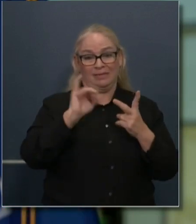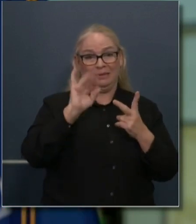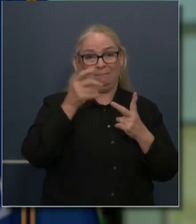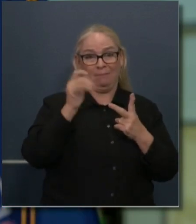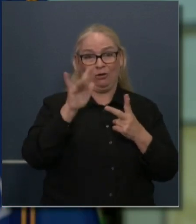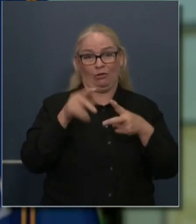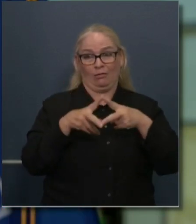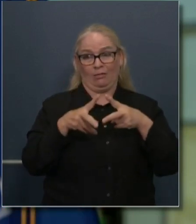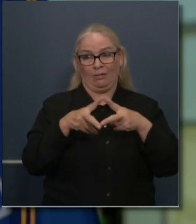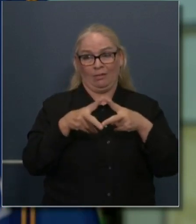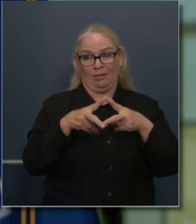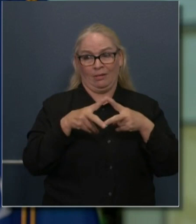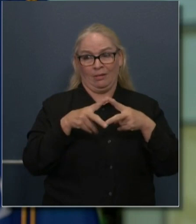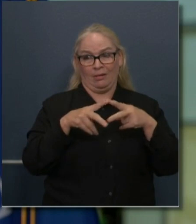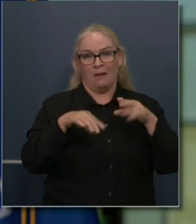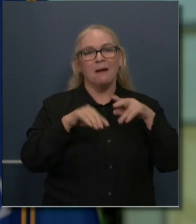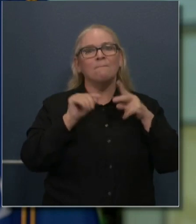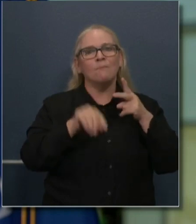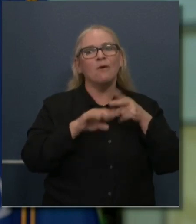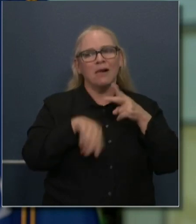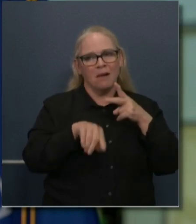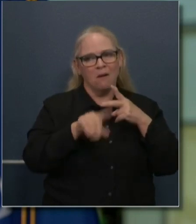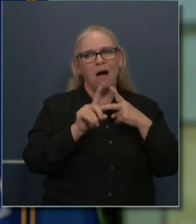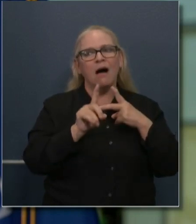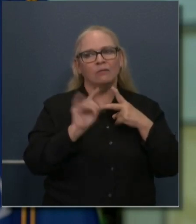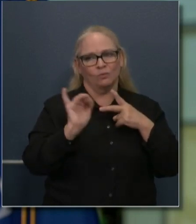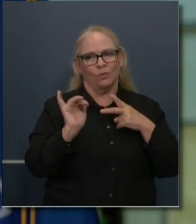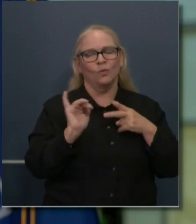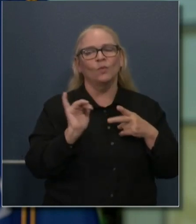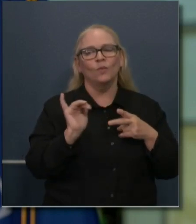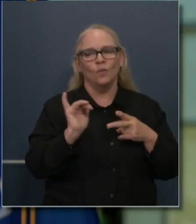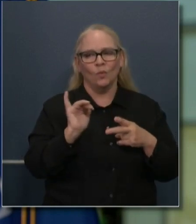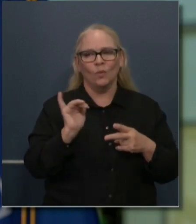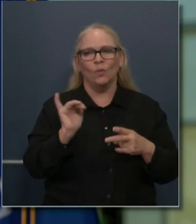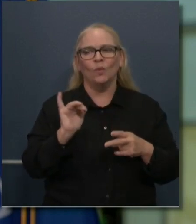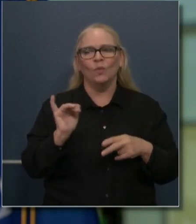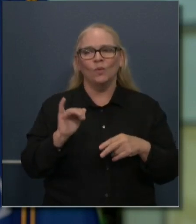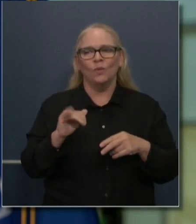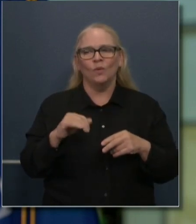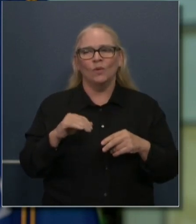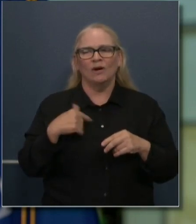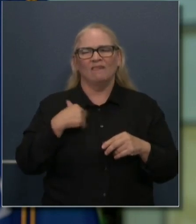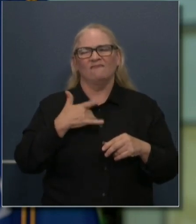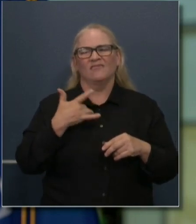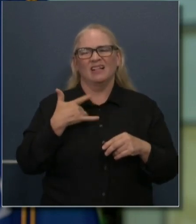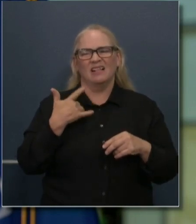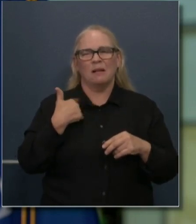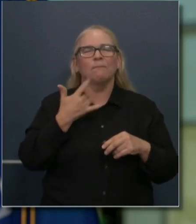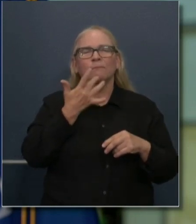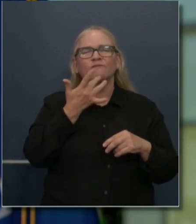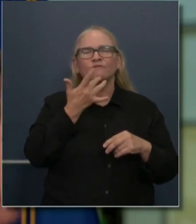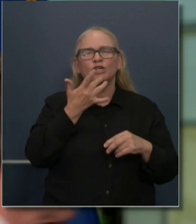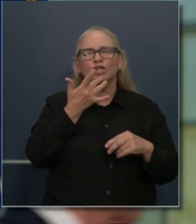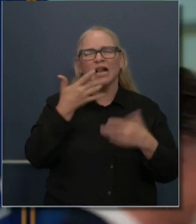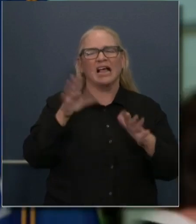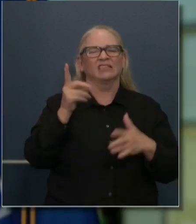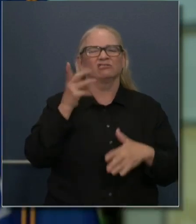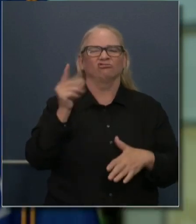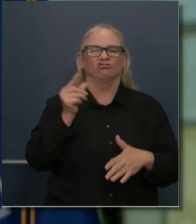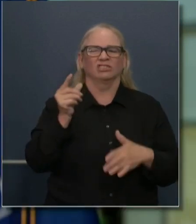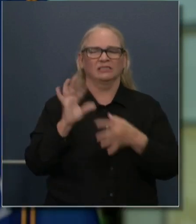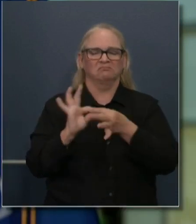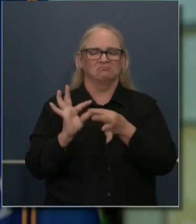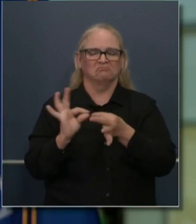well. I'm at peril of answering a question Dr. Galley's better positioned to answer. Let me bring him up to the mic.